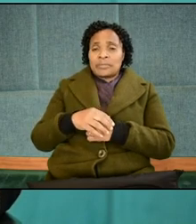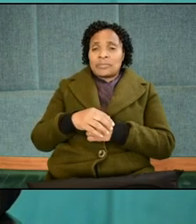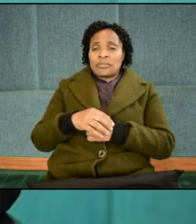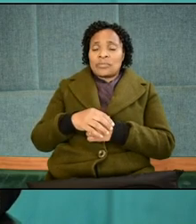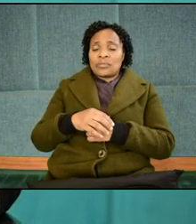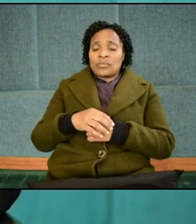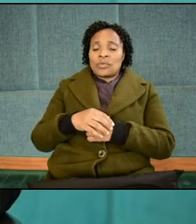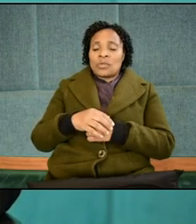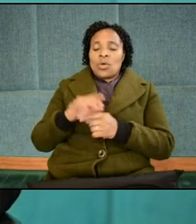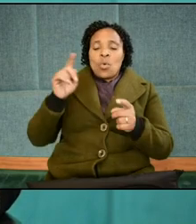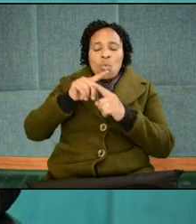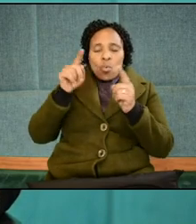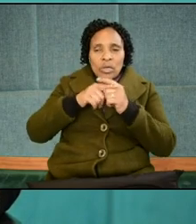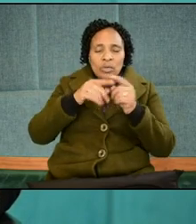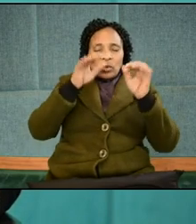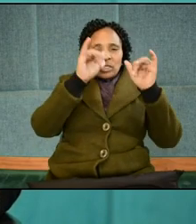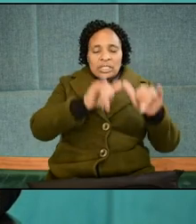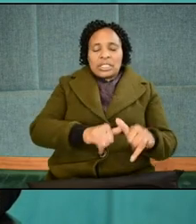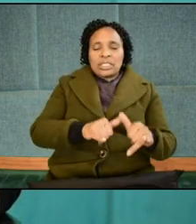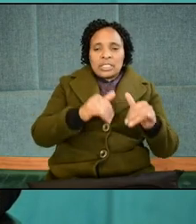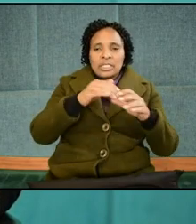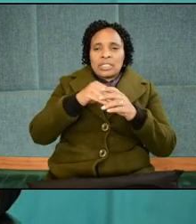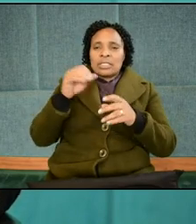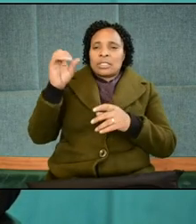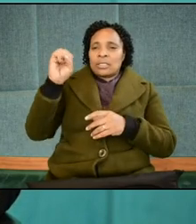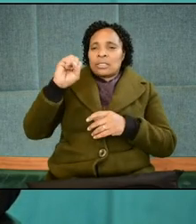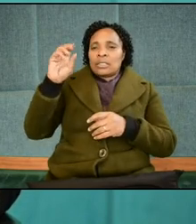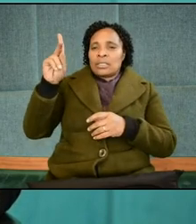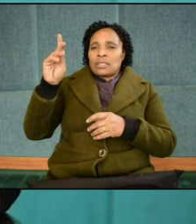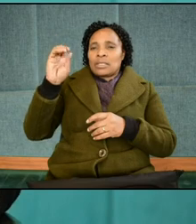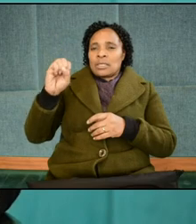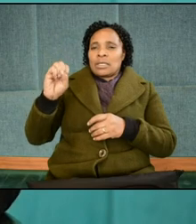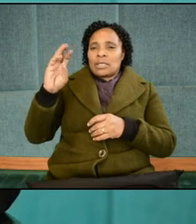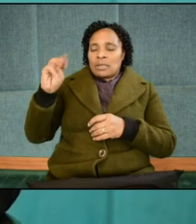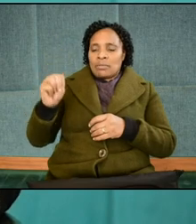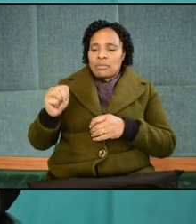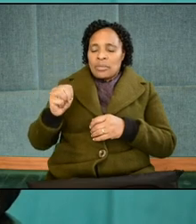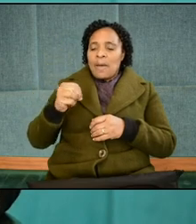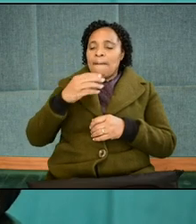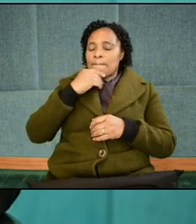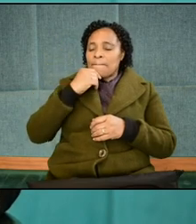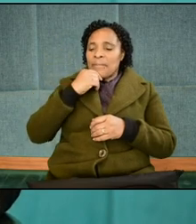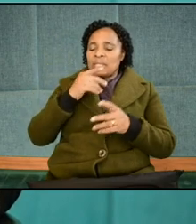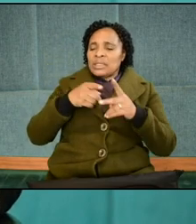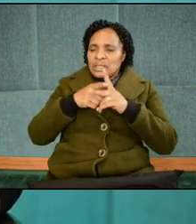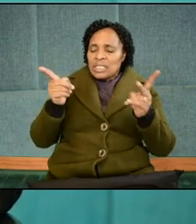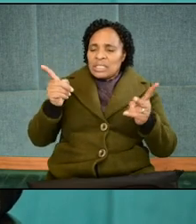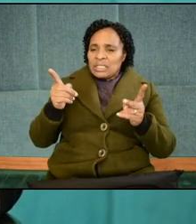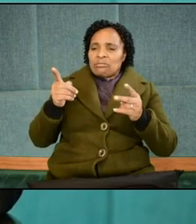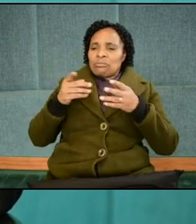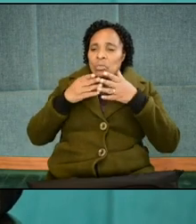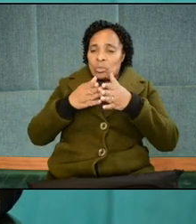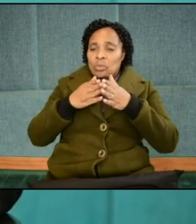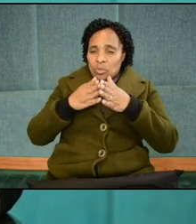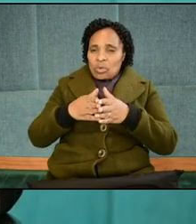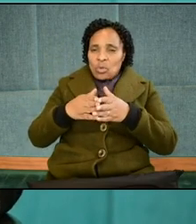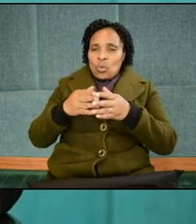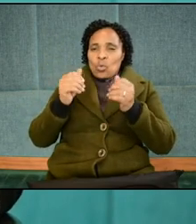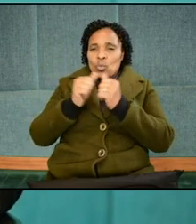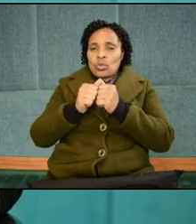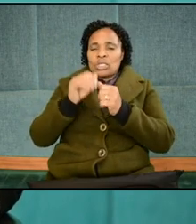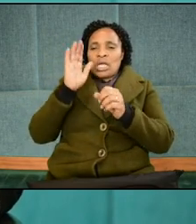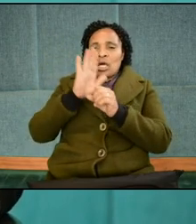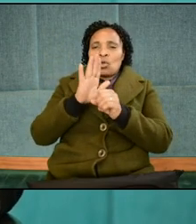While they were staying in Shittim, the men began to indulge in sexual immorality with the Moabite